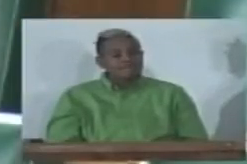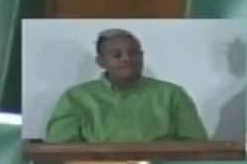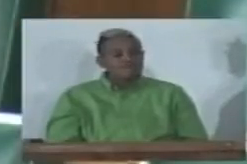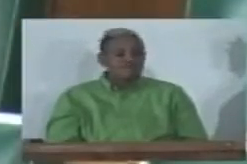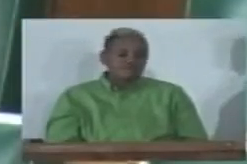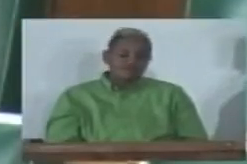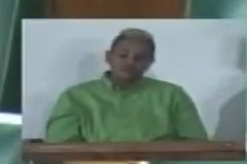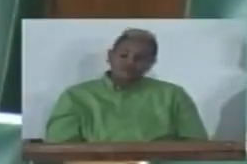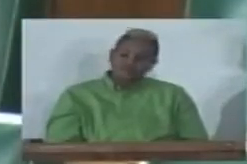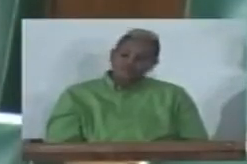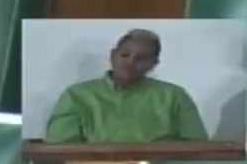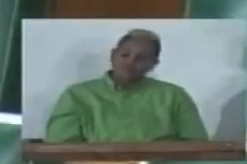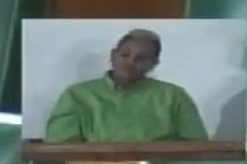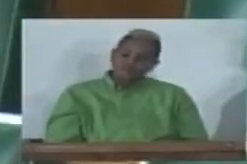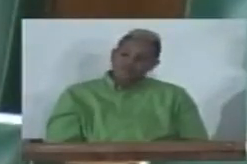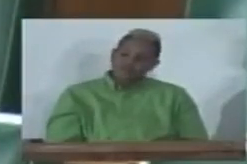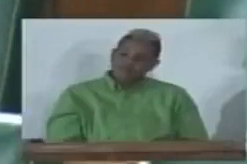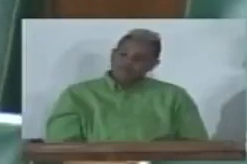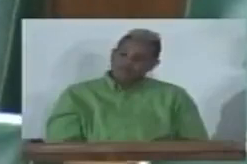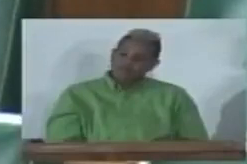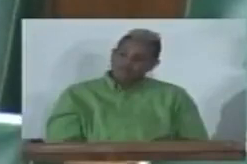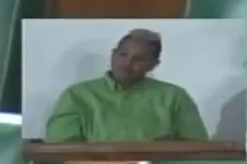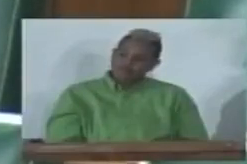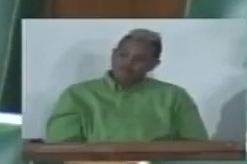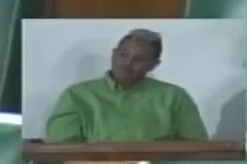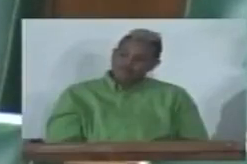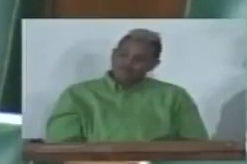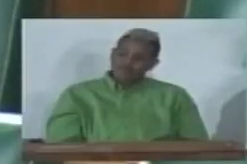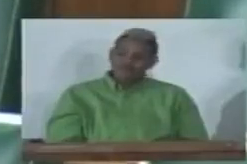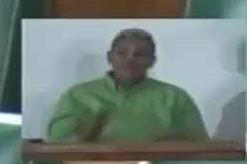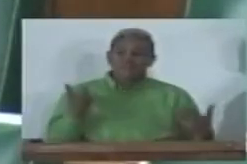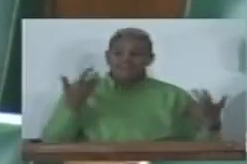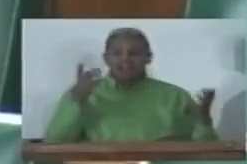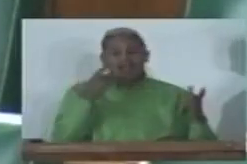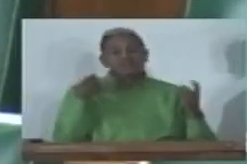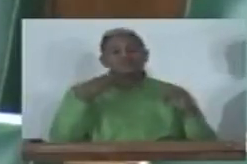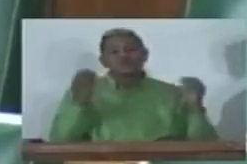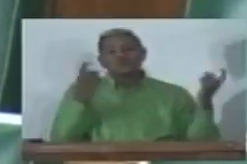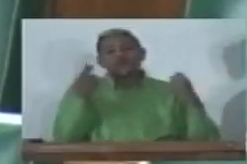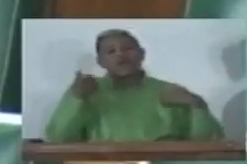President, no, don't ask me those questions because I have no idea.